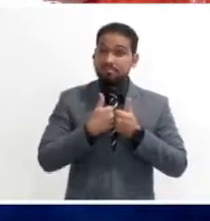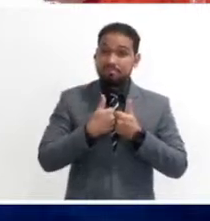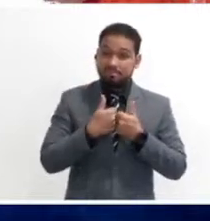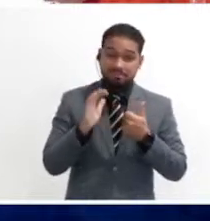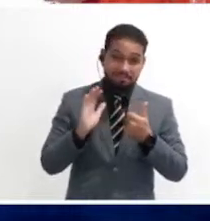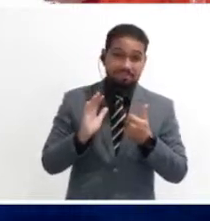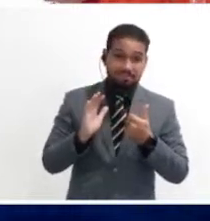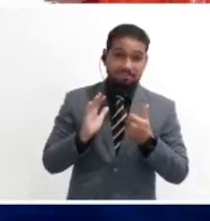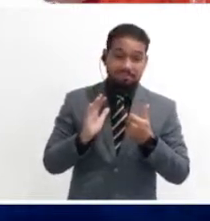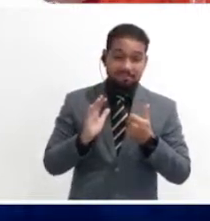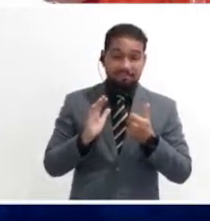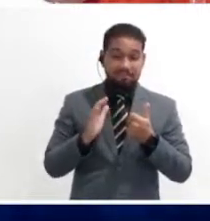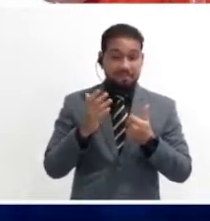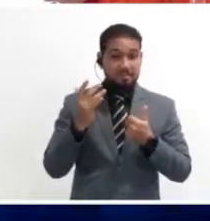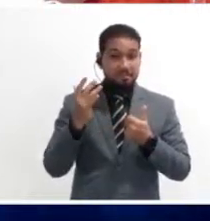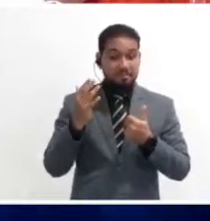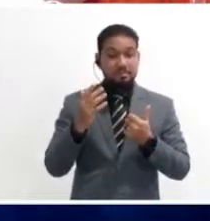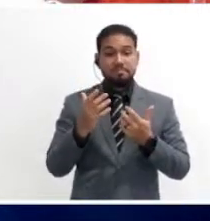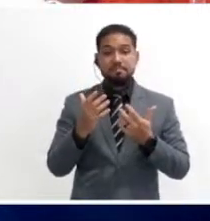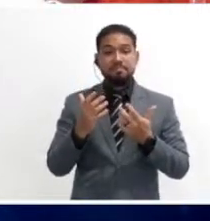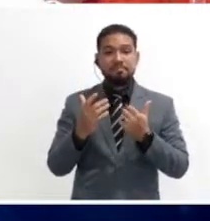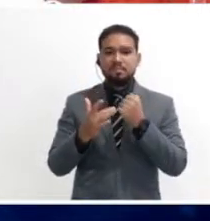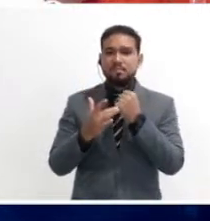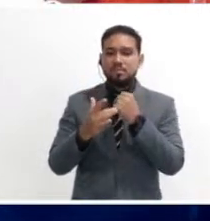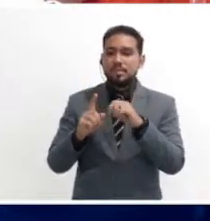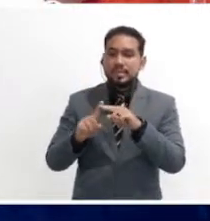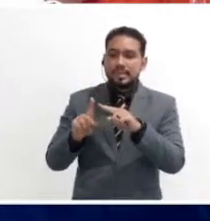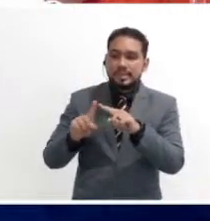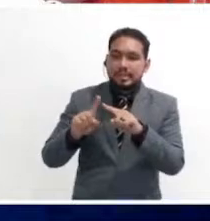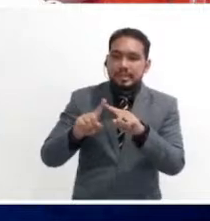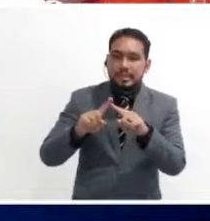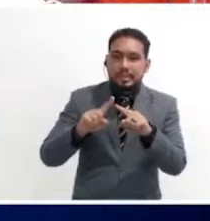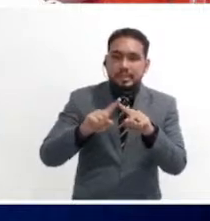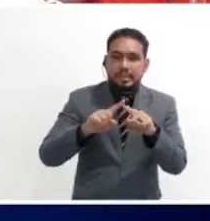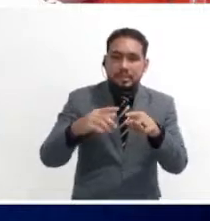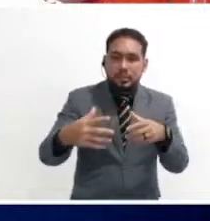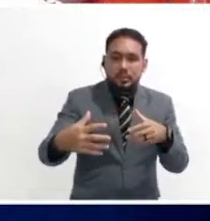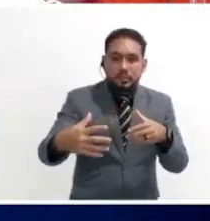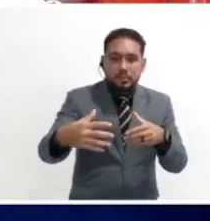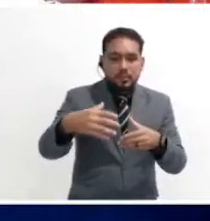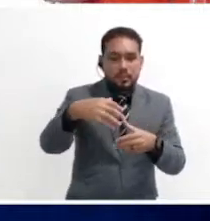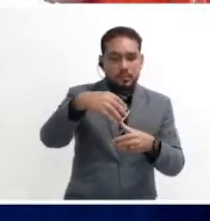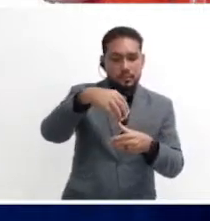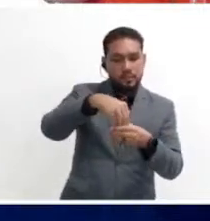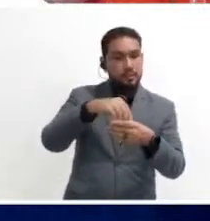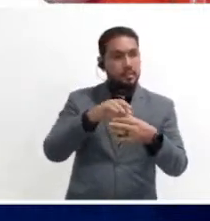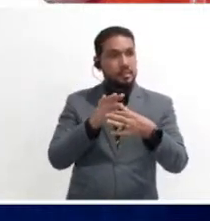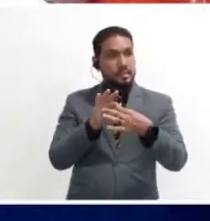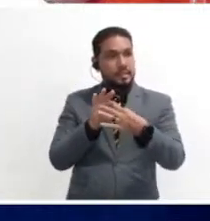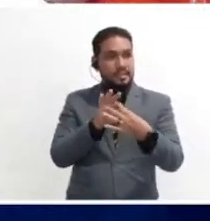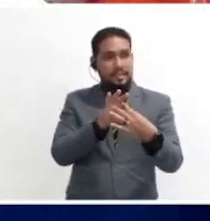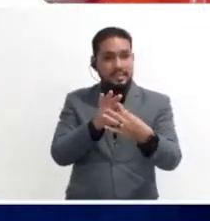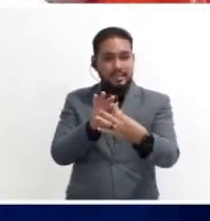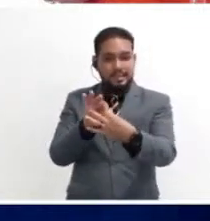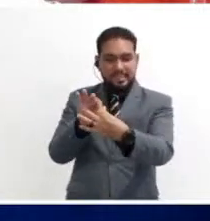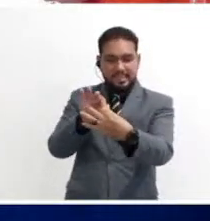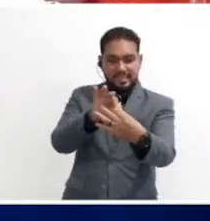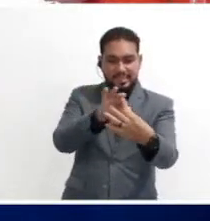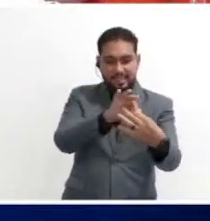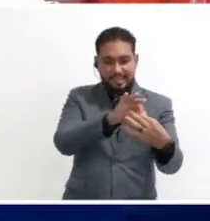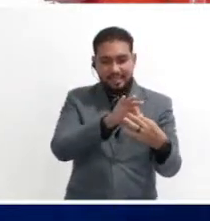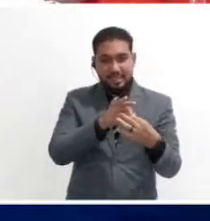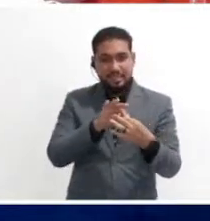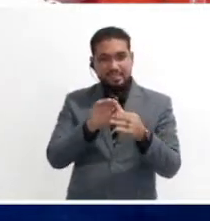multiple devices as shown here in this diagram, but this is kind of true to real life too.